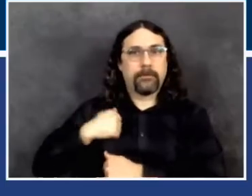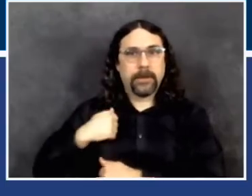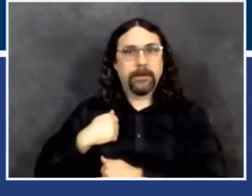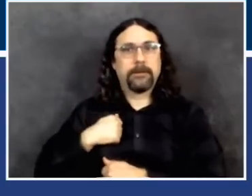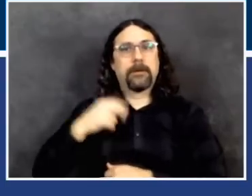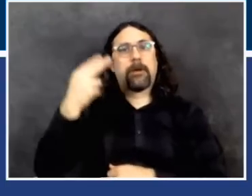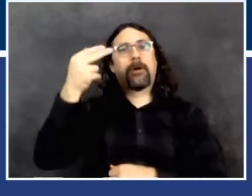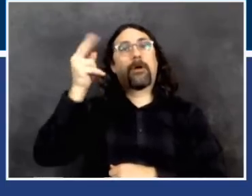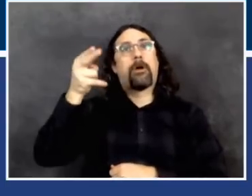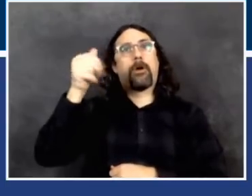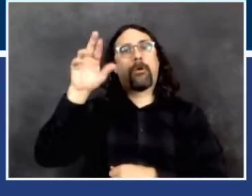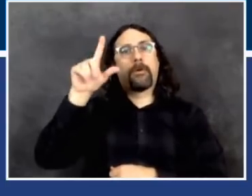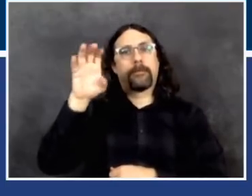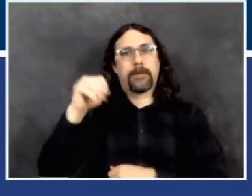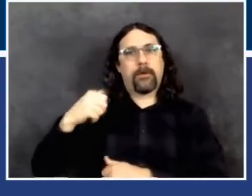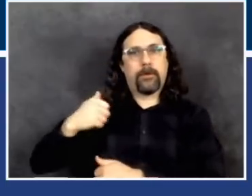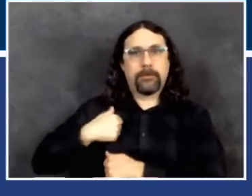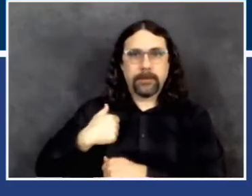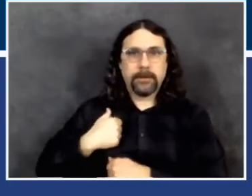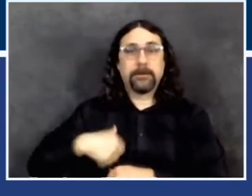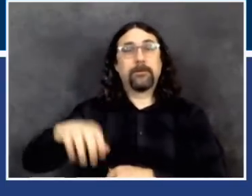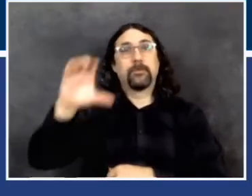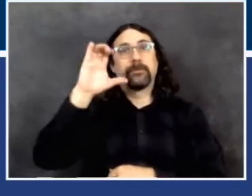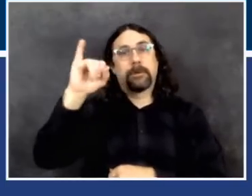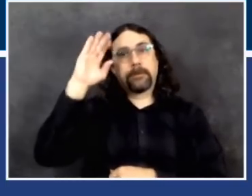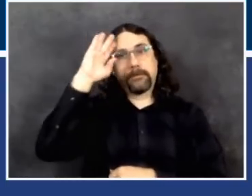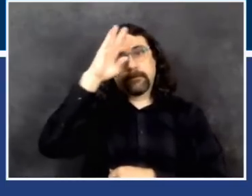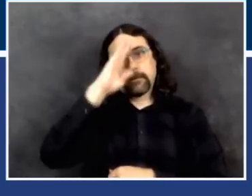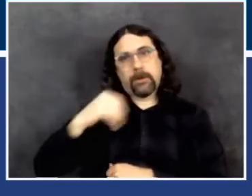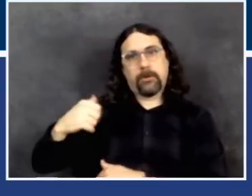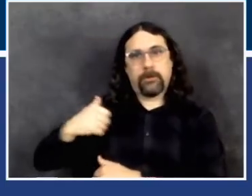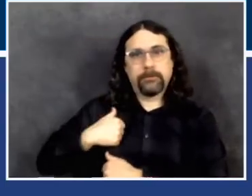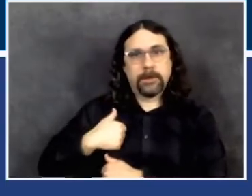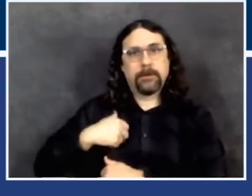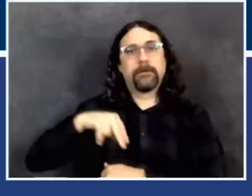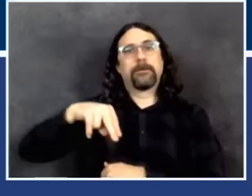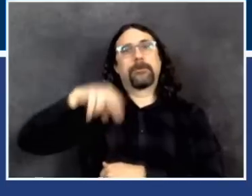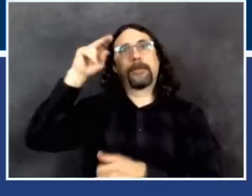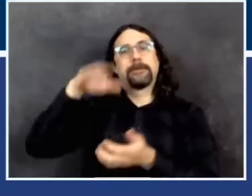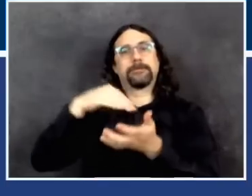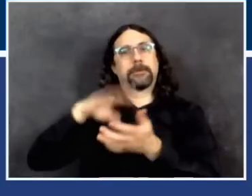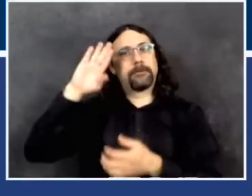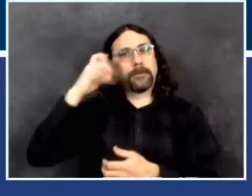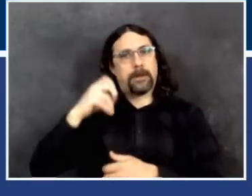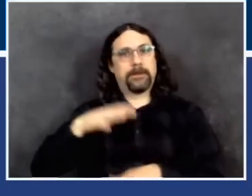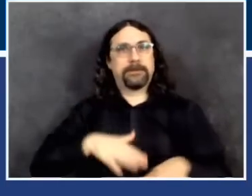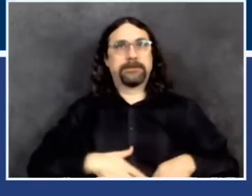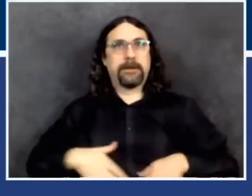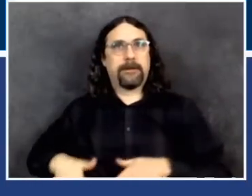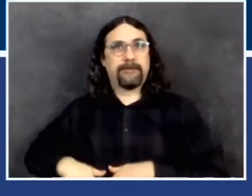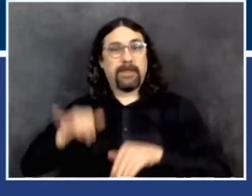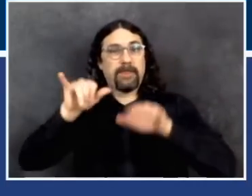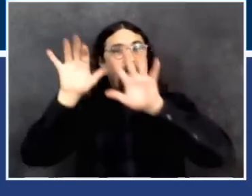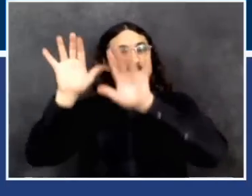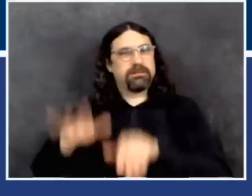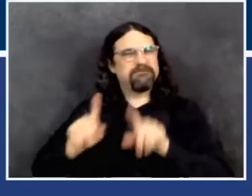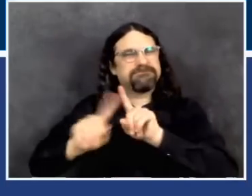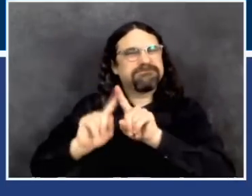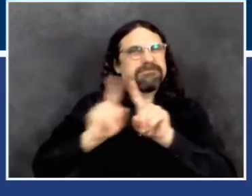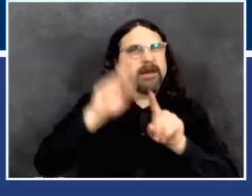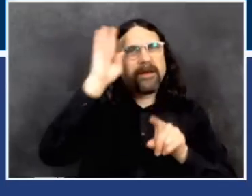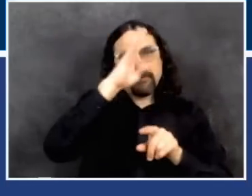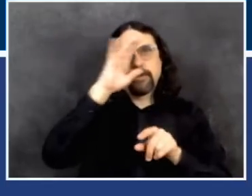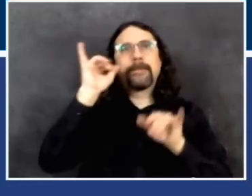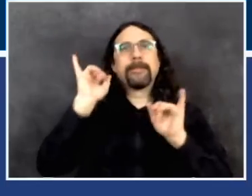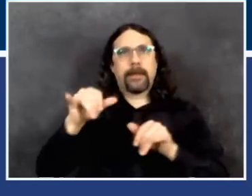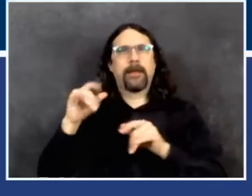the Army. North Central Bronx, the Navy. I got to tell you, it's so moving to me. And I've